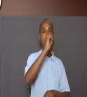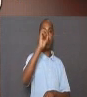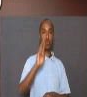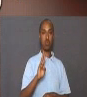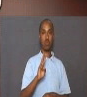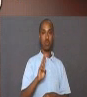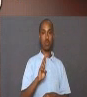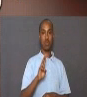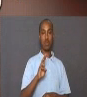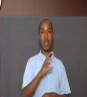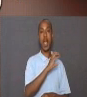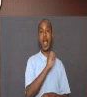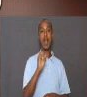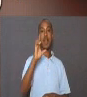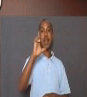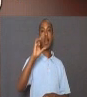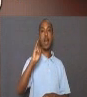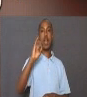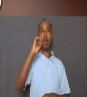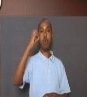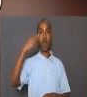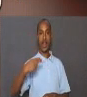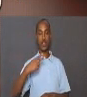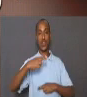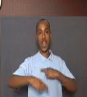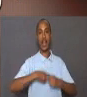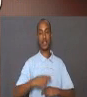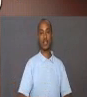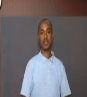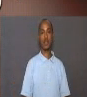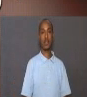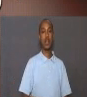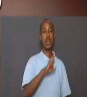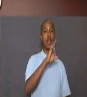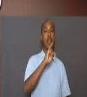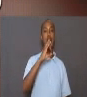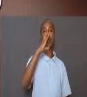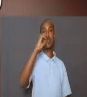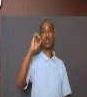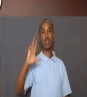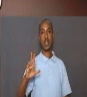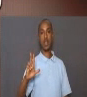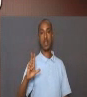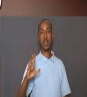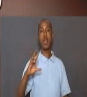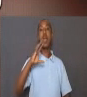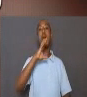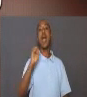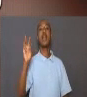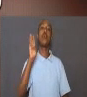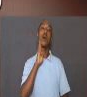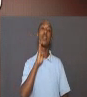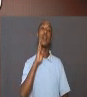When carbon dioxide and lithium hydroxide react, lithium